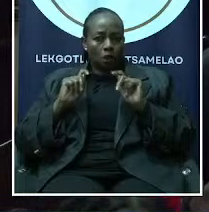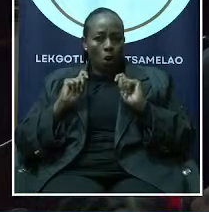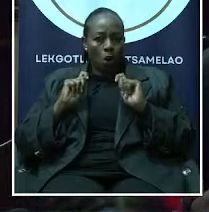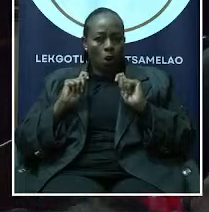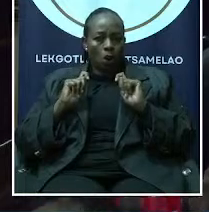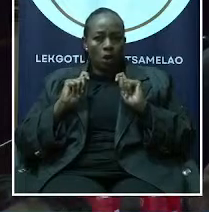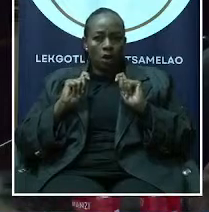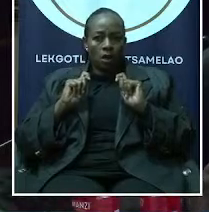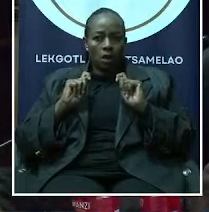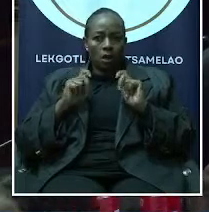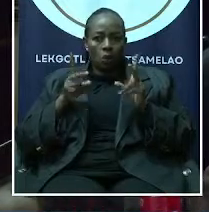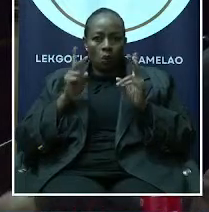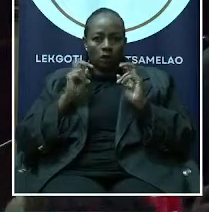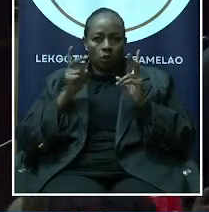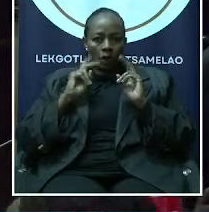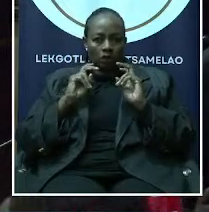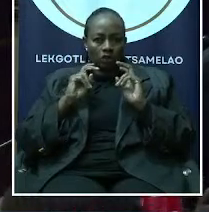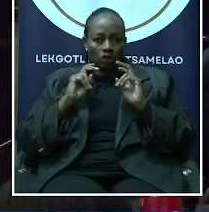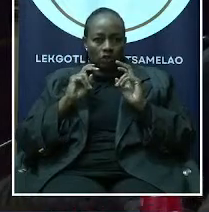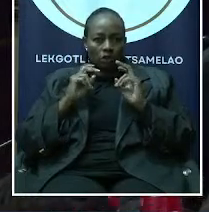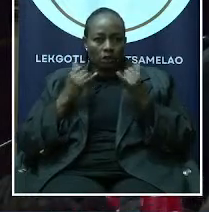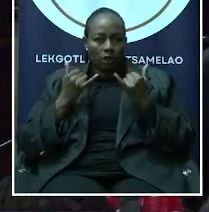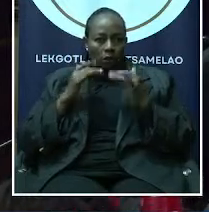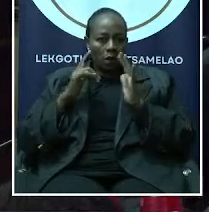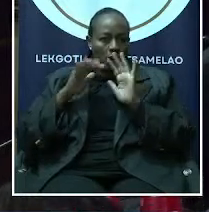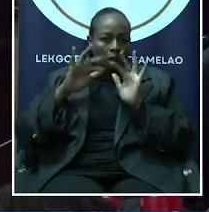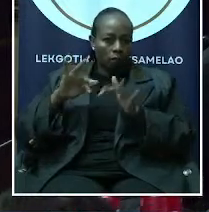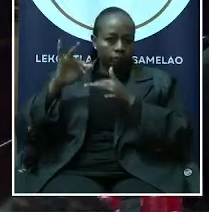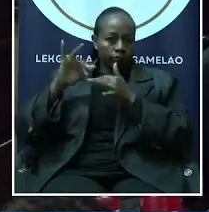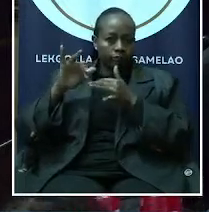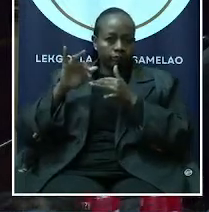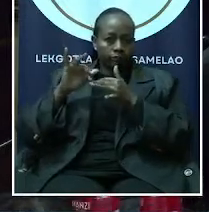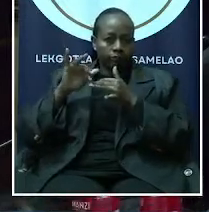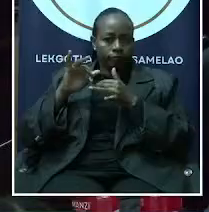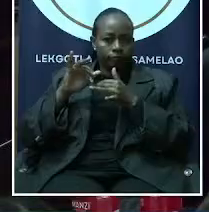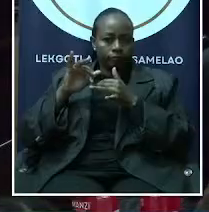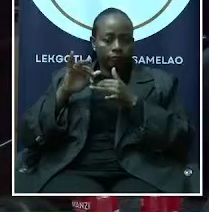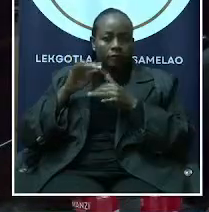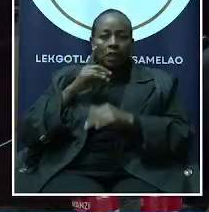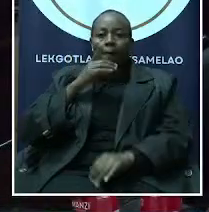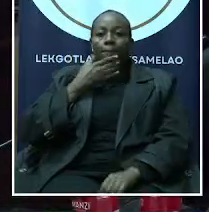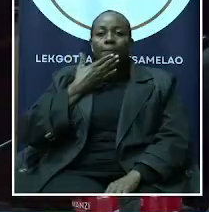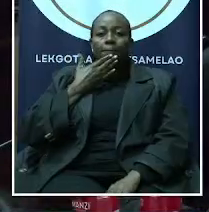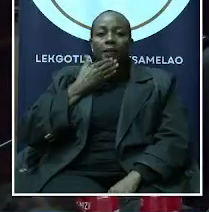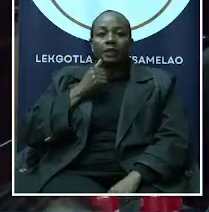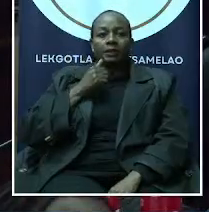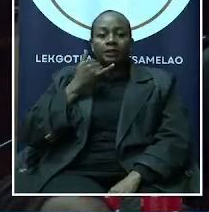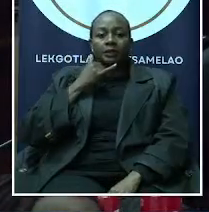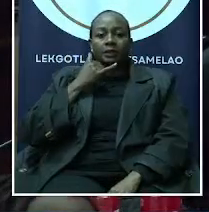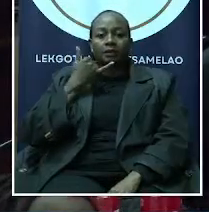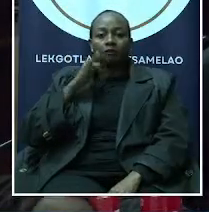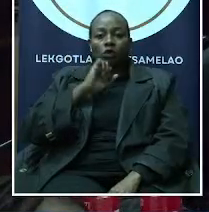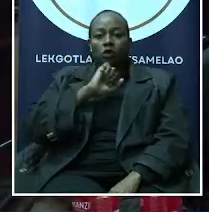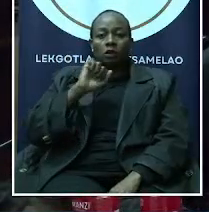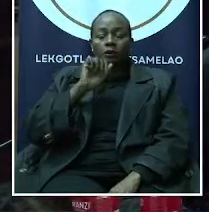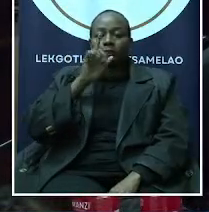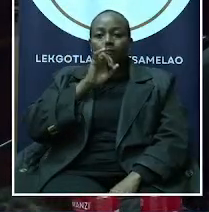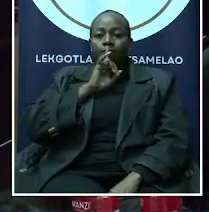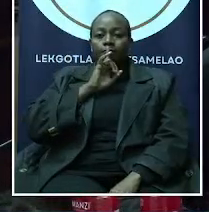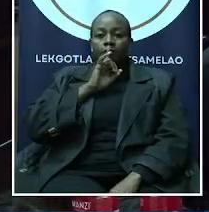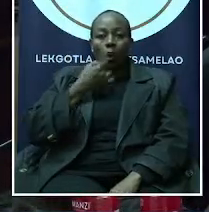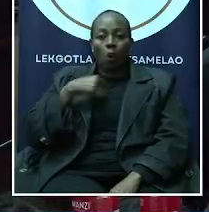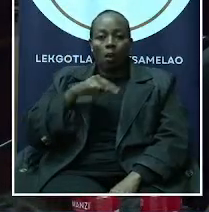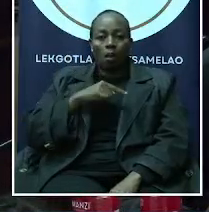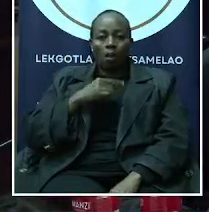Can all honorable now in the house? Can all honorable members please put their phones on silence so not to disturb the proceedings? Thank you very